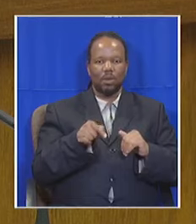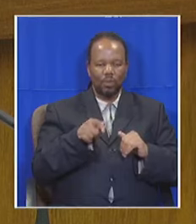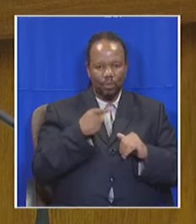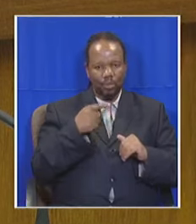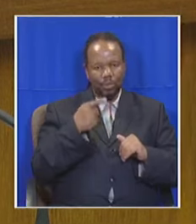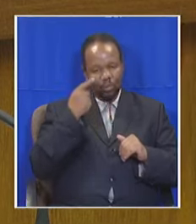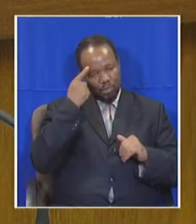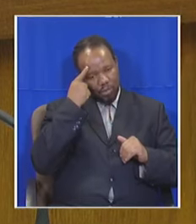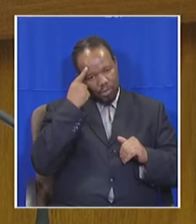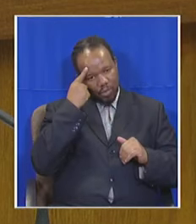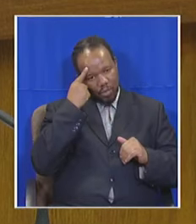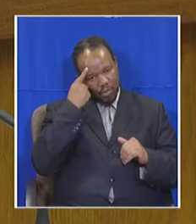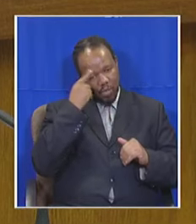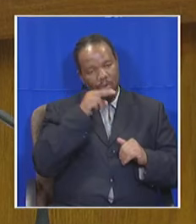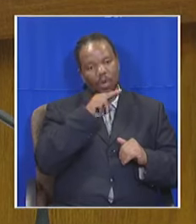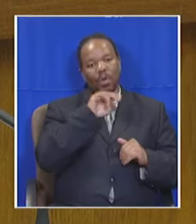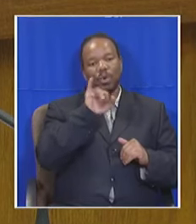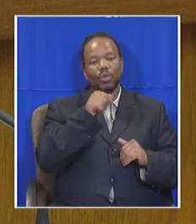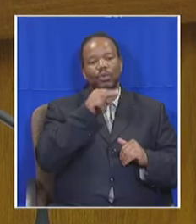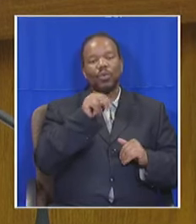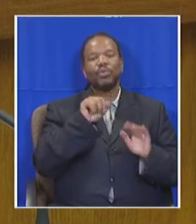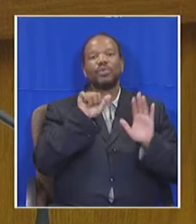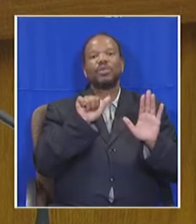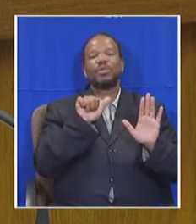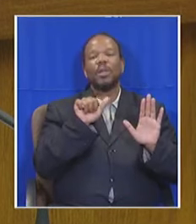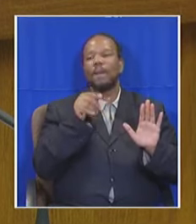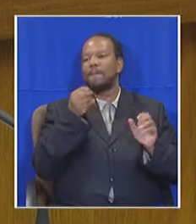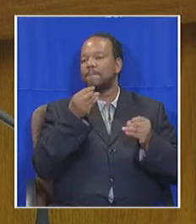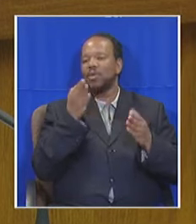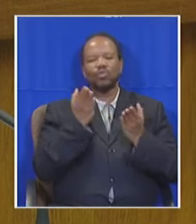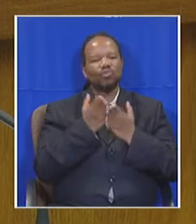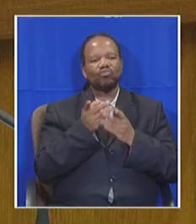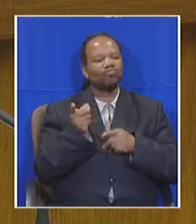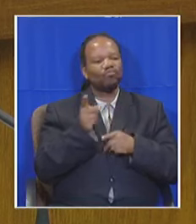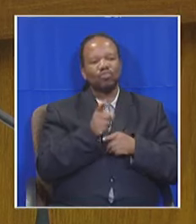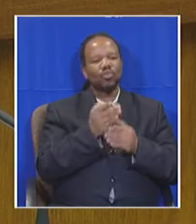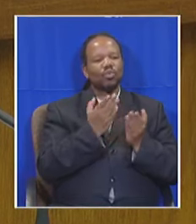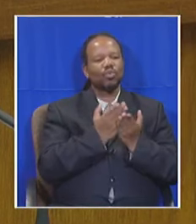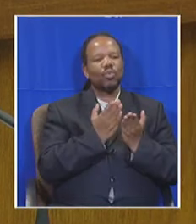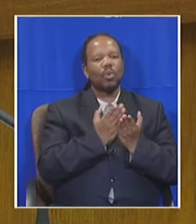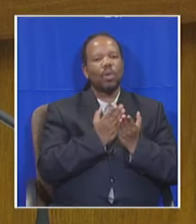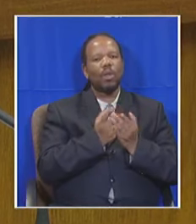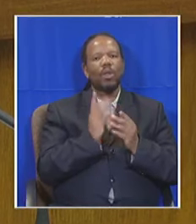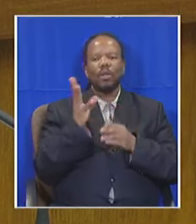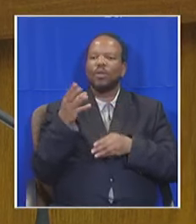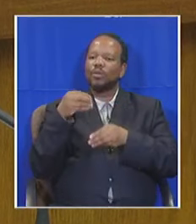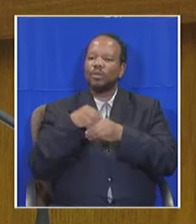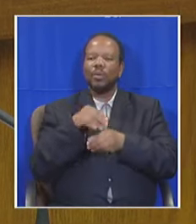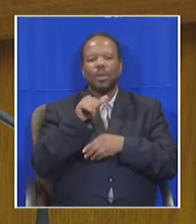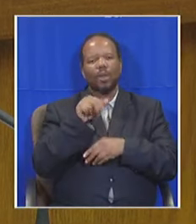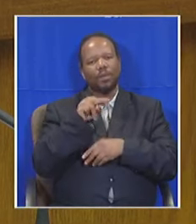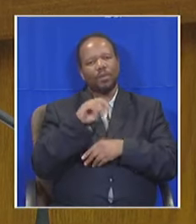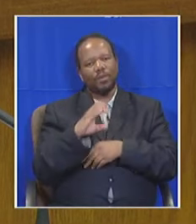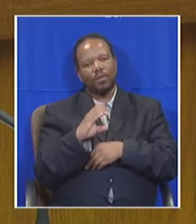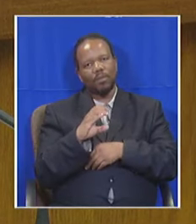June 16, many students stopped going to school and joined the liberation movement. We